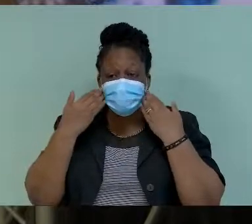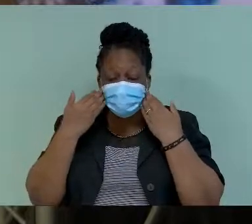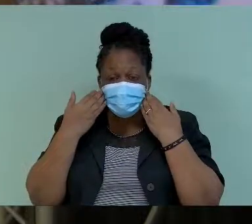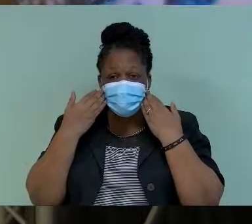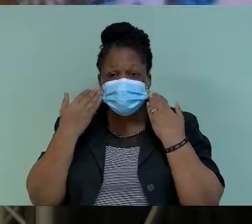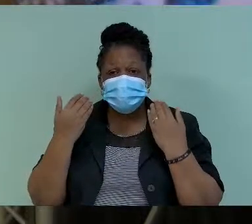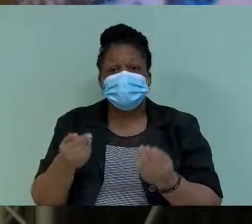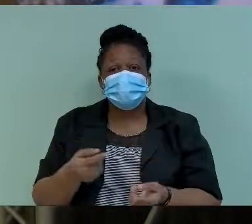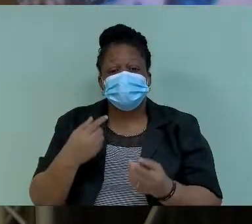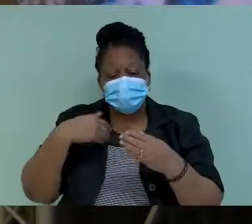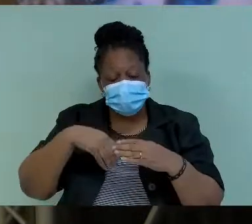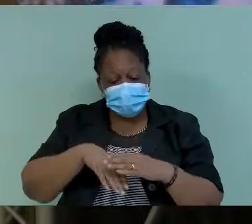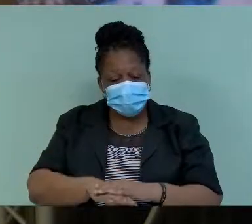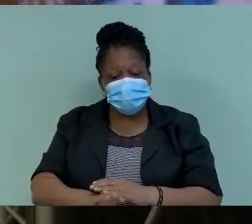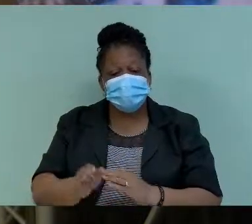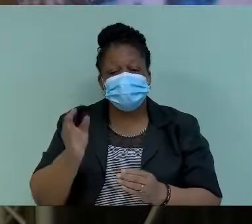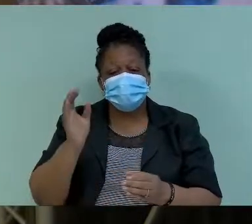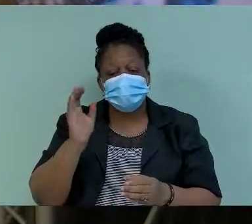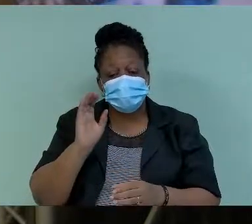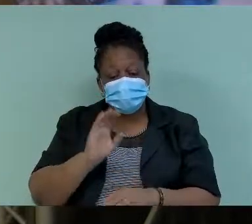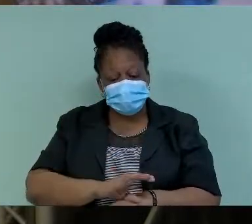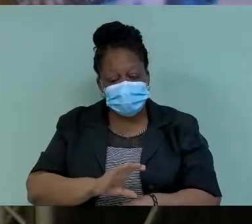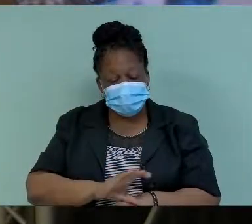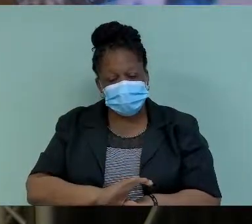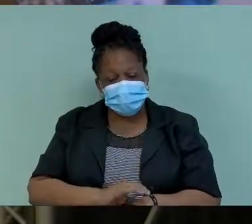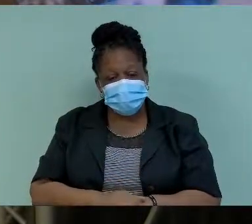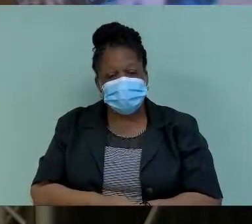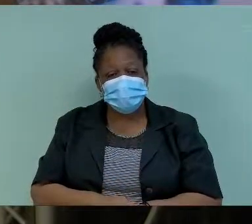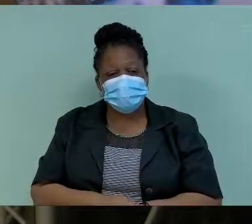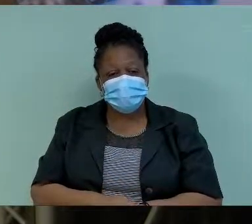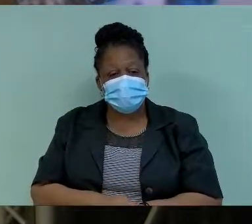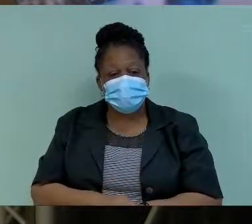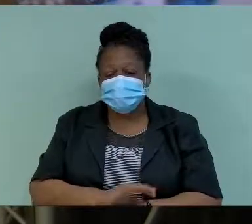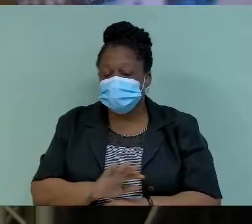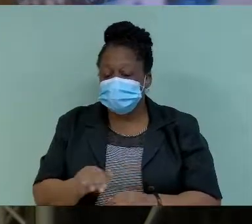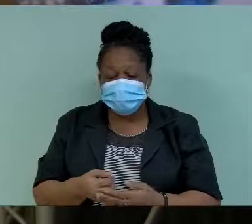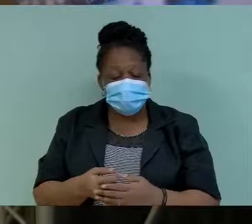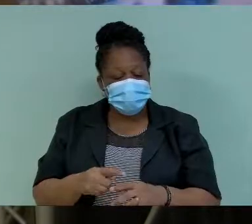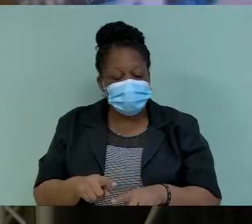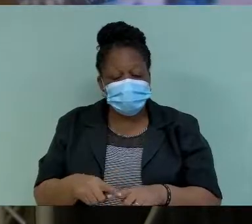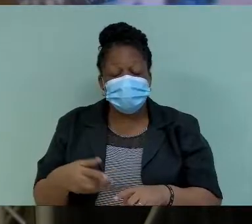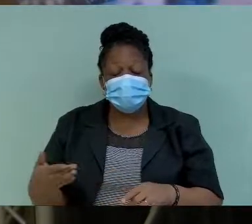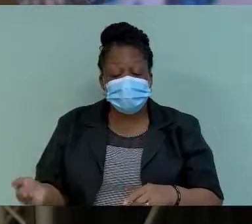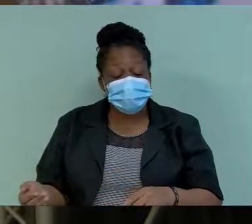masks during the entire service, etc.,